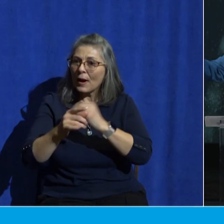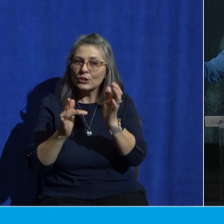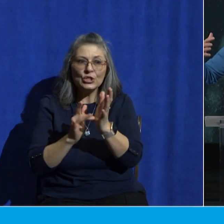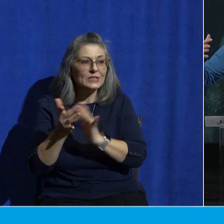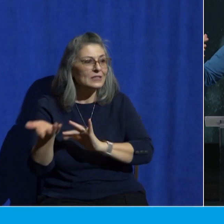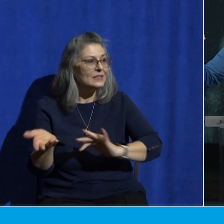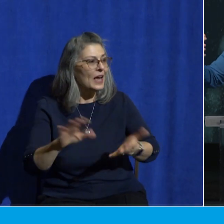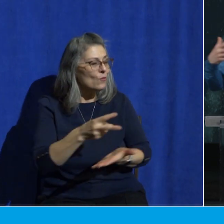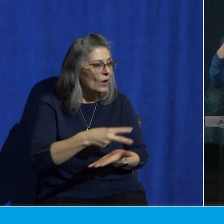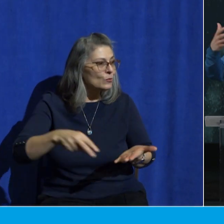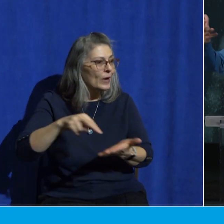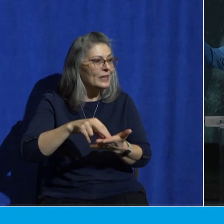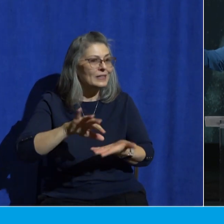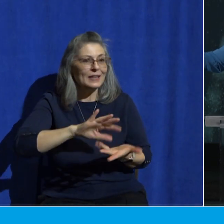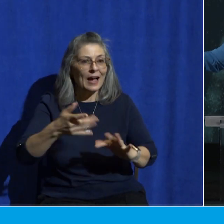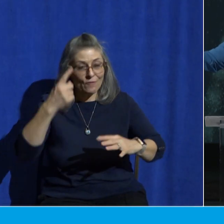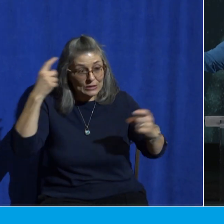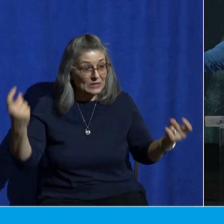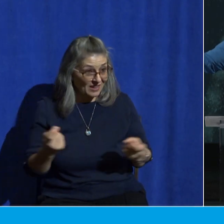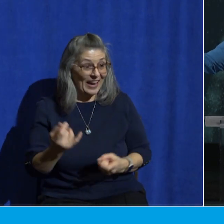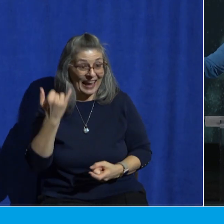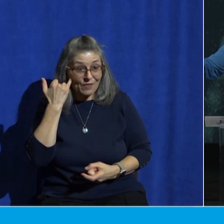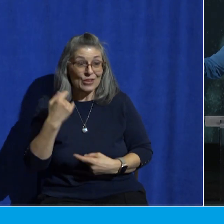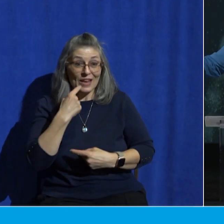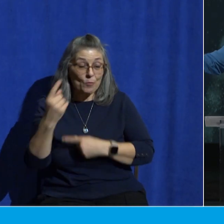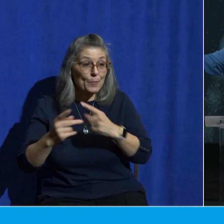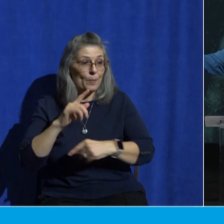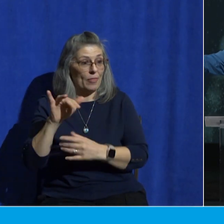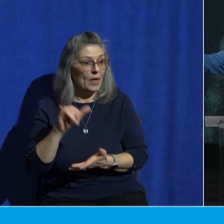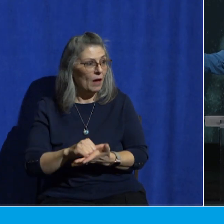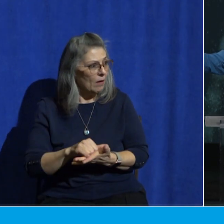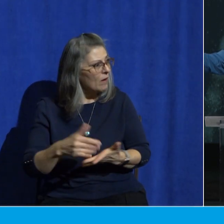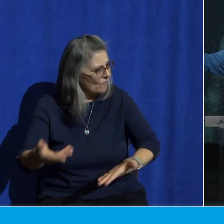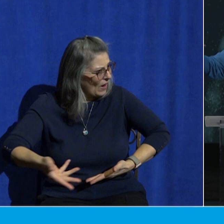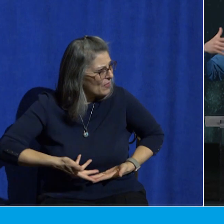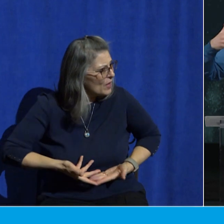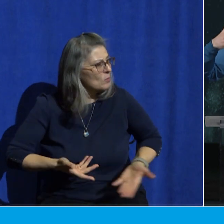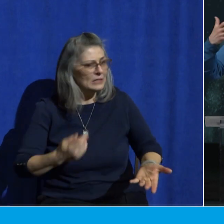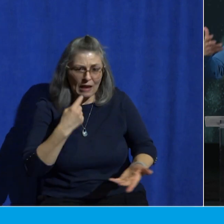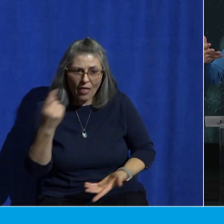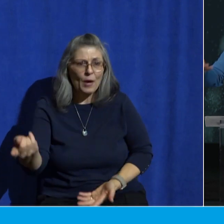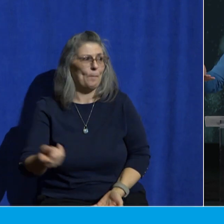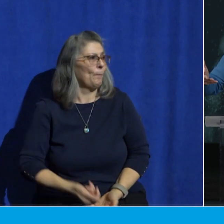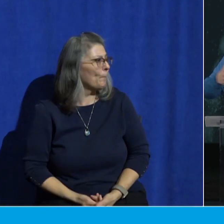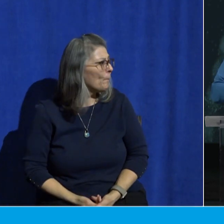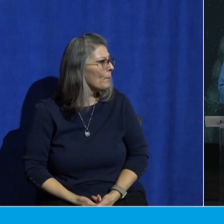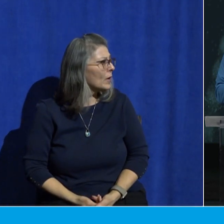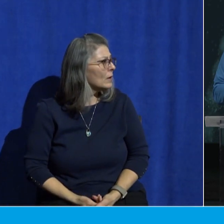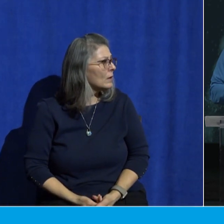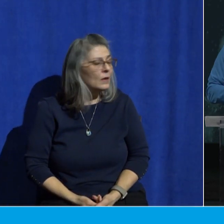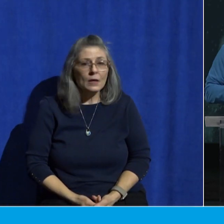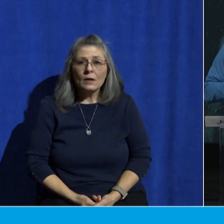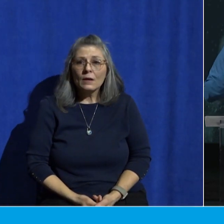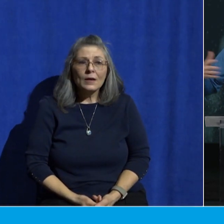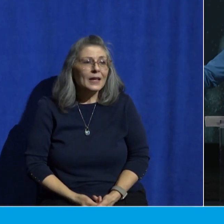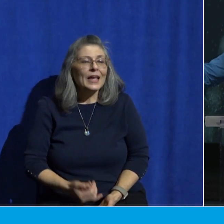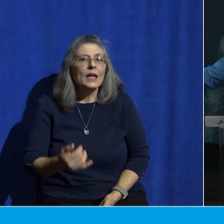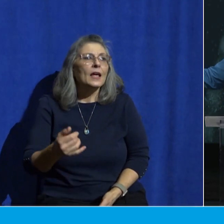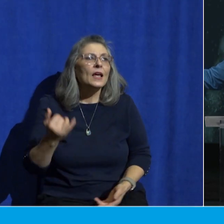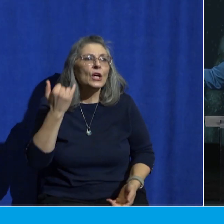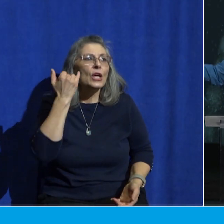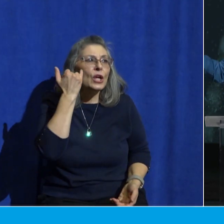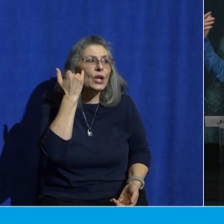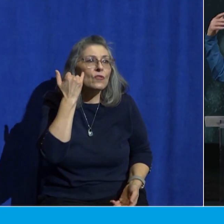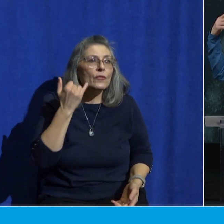follower of Jesus, like, people expect you to invite them to church on Easter. They're almost offended if you don't. So just don't